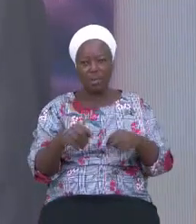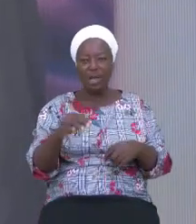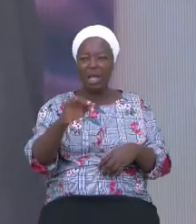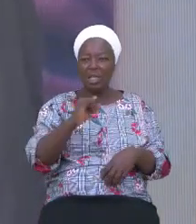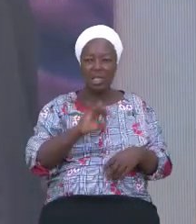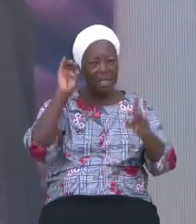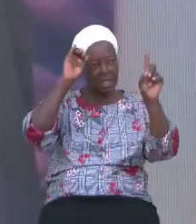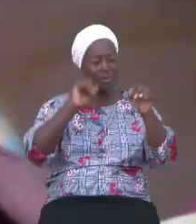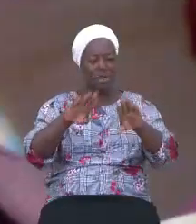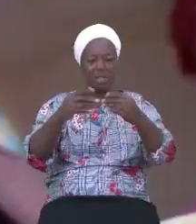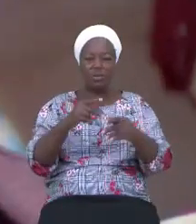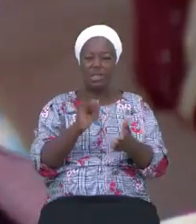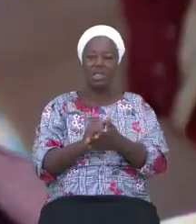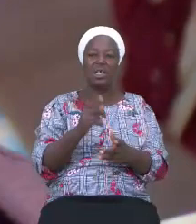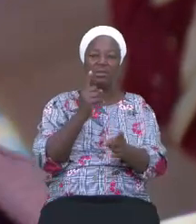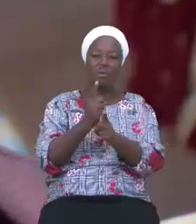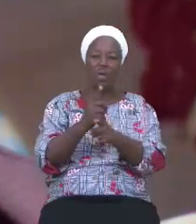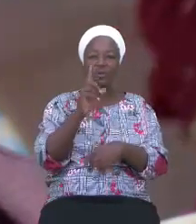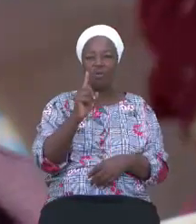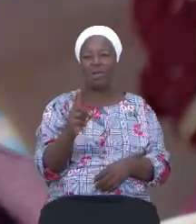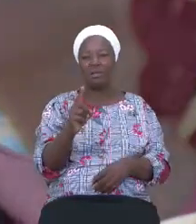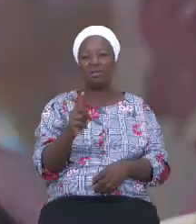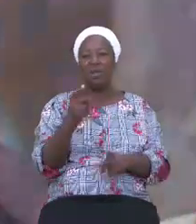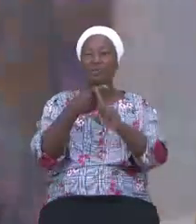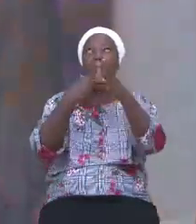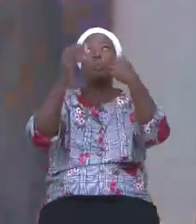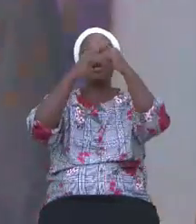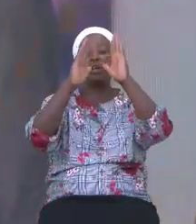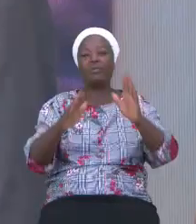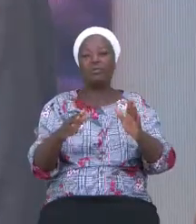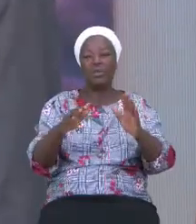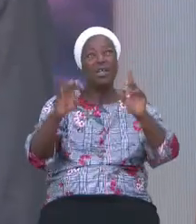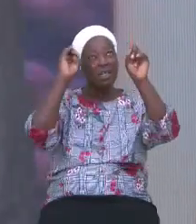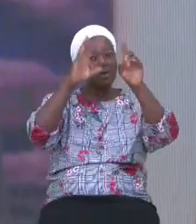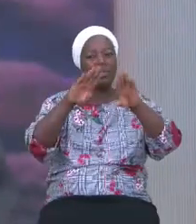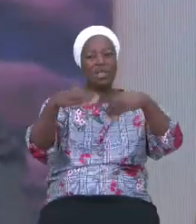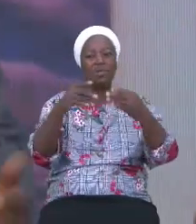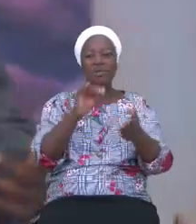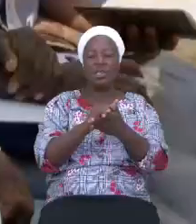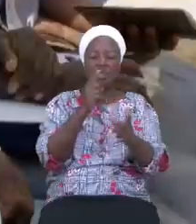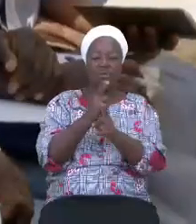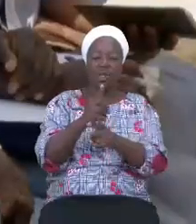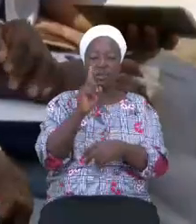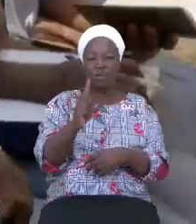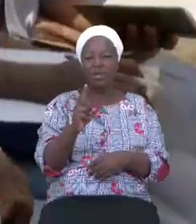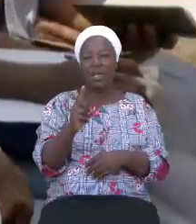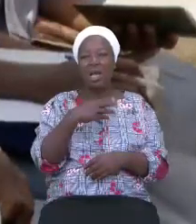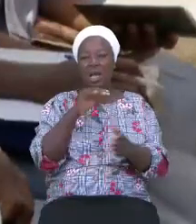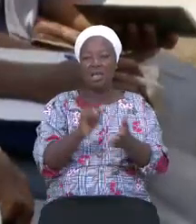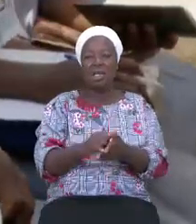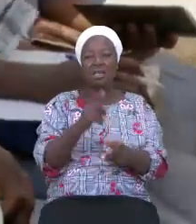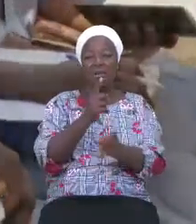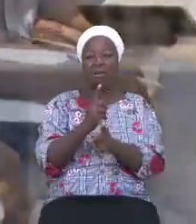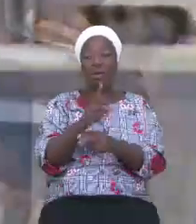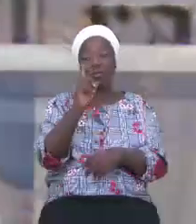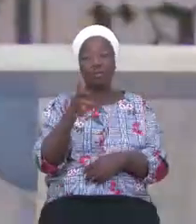you original. From heaven, he will give you original. And that original